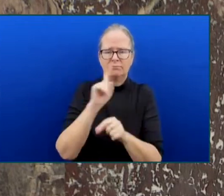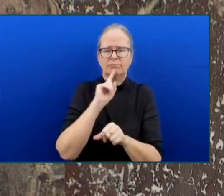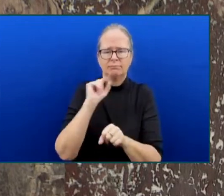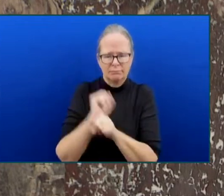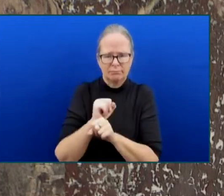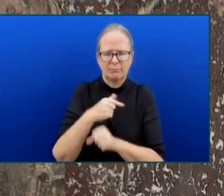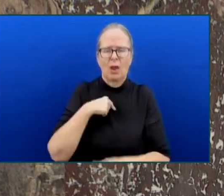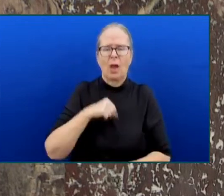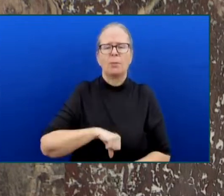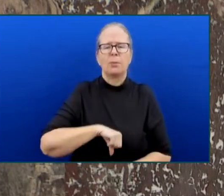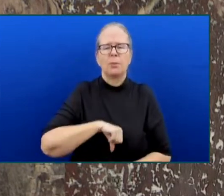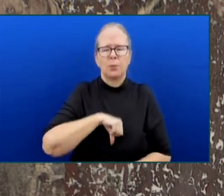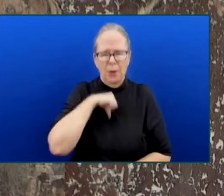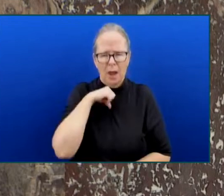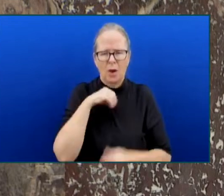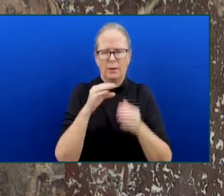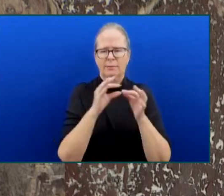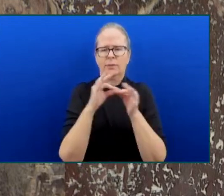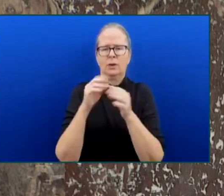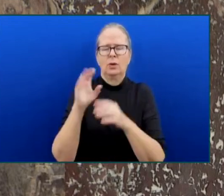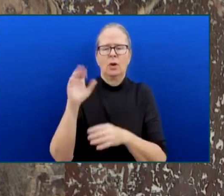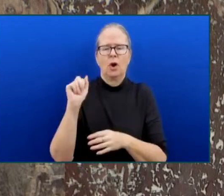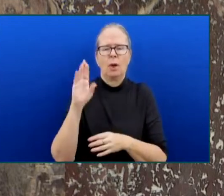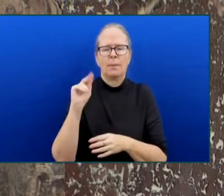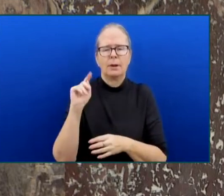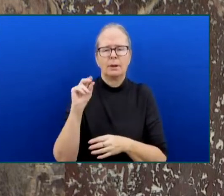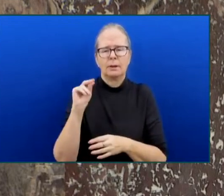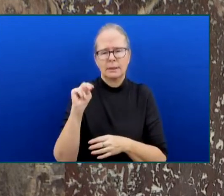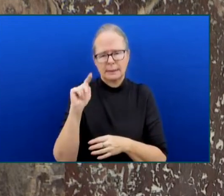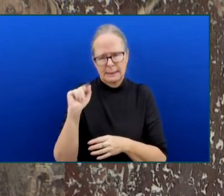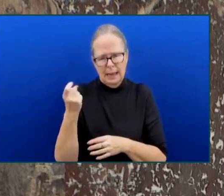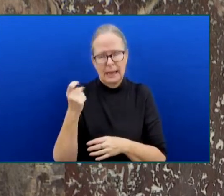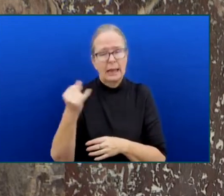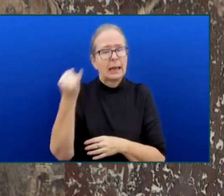tax. I think that if you accept that climate change is an issue,